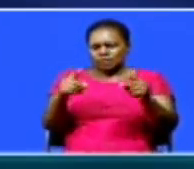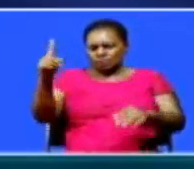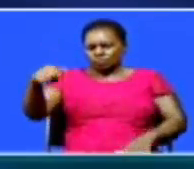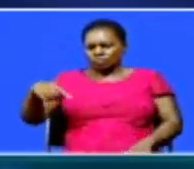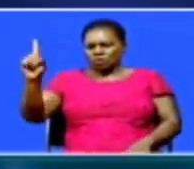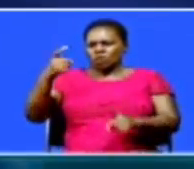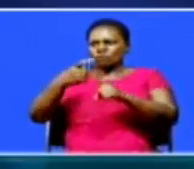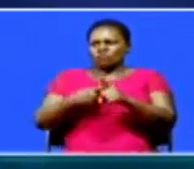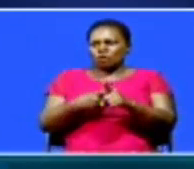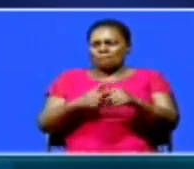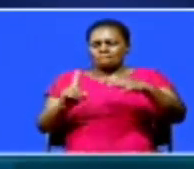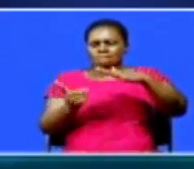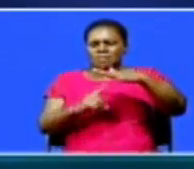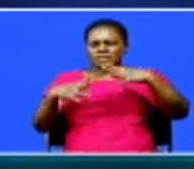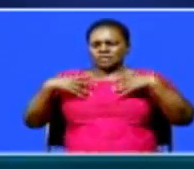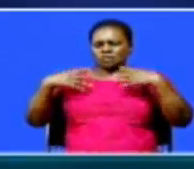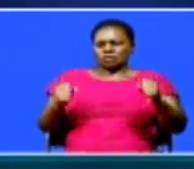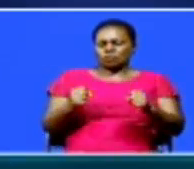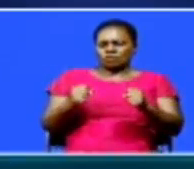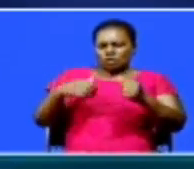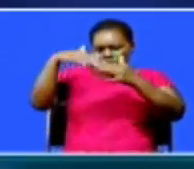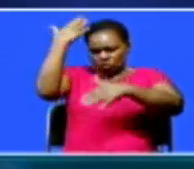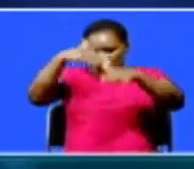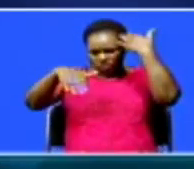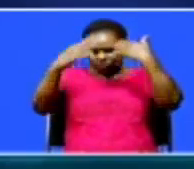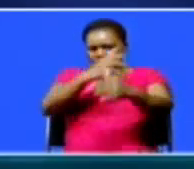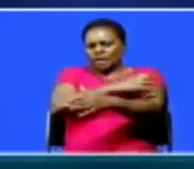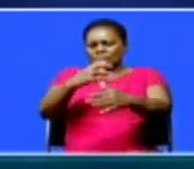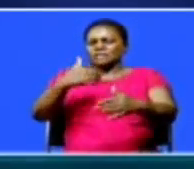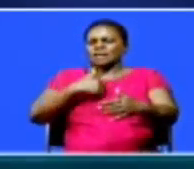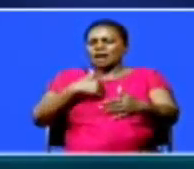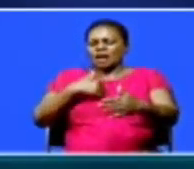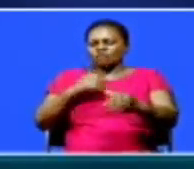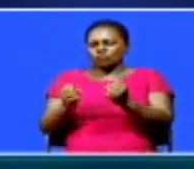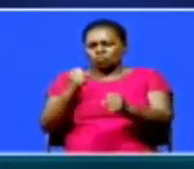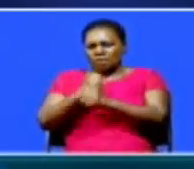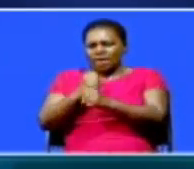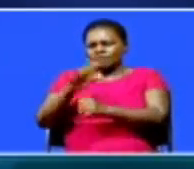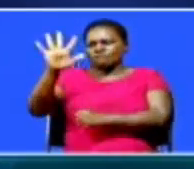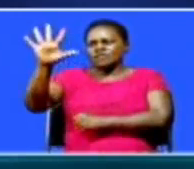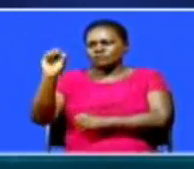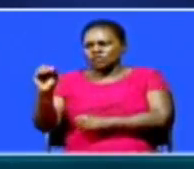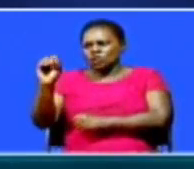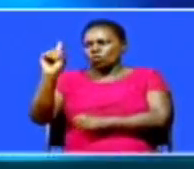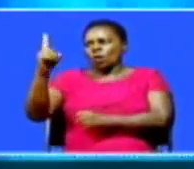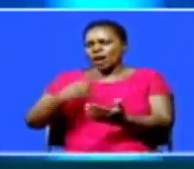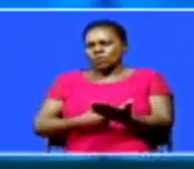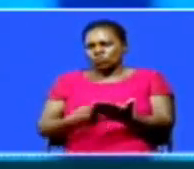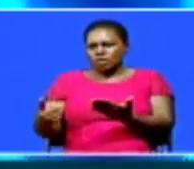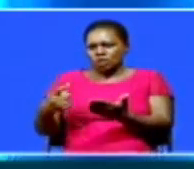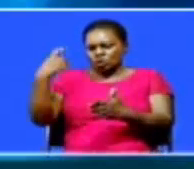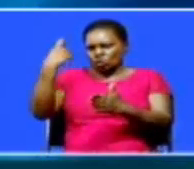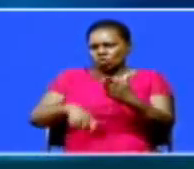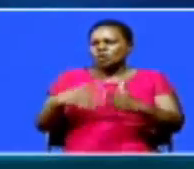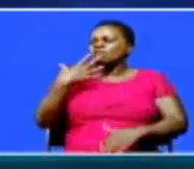approvals from the Ministry of Health. The institution has the capacity to produce 50 such ventilators in a week at a cost